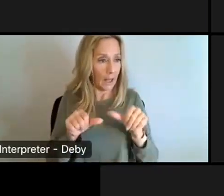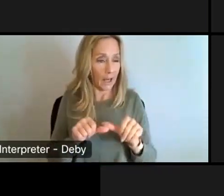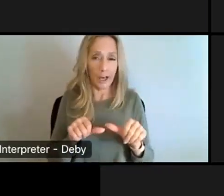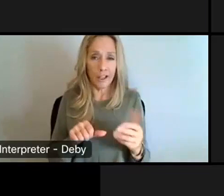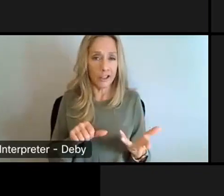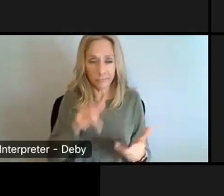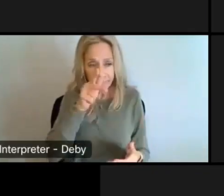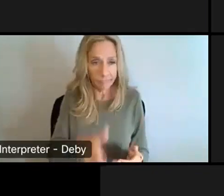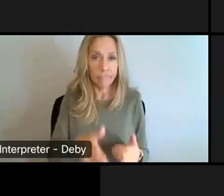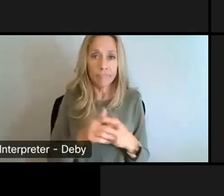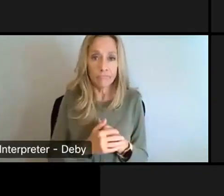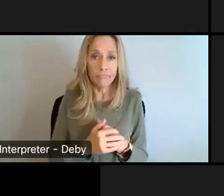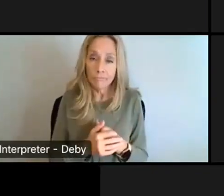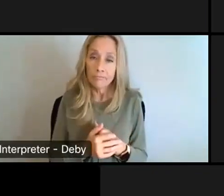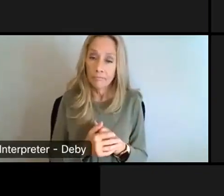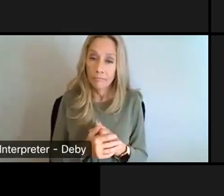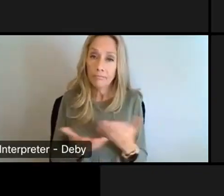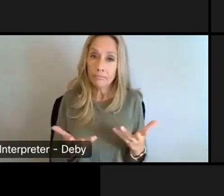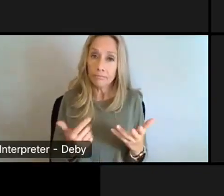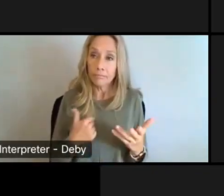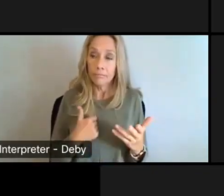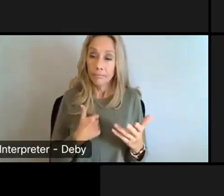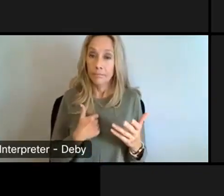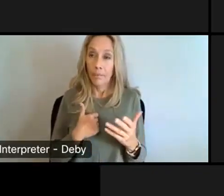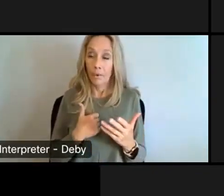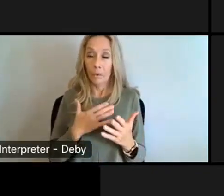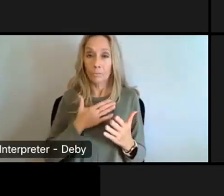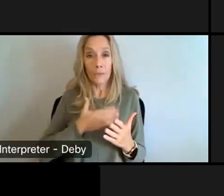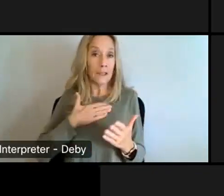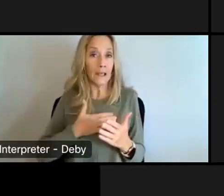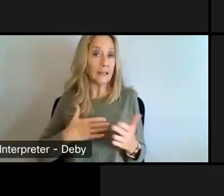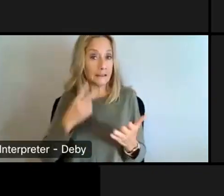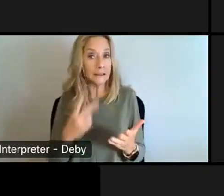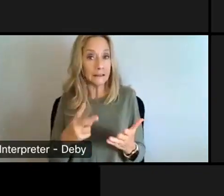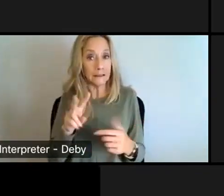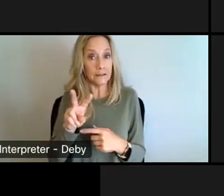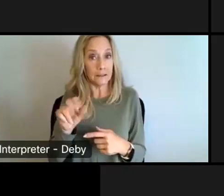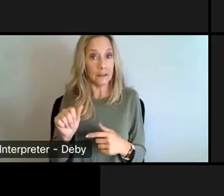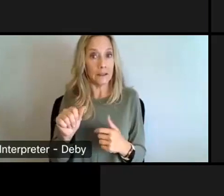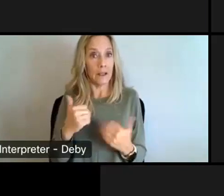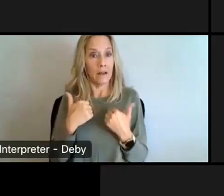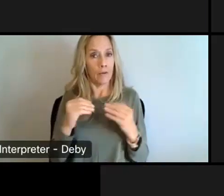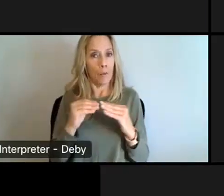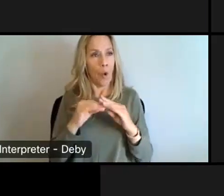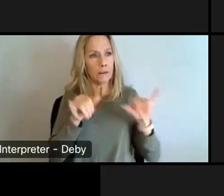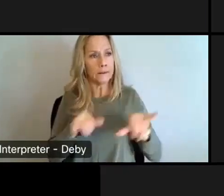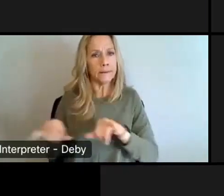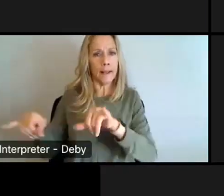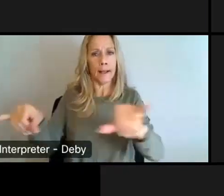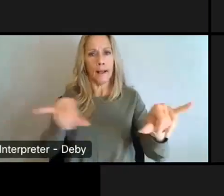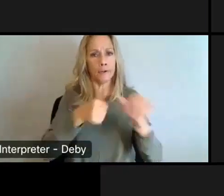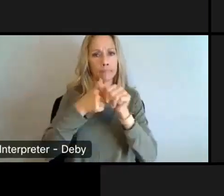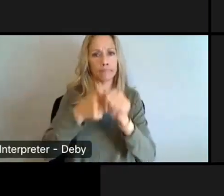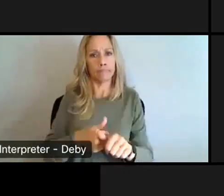great. And so, what I would like to see the VA is kind of have more standard operating procedures